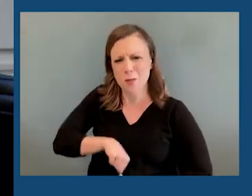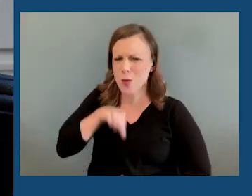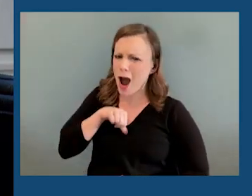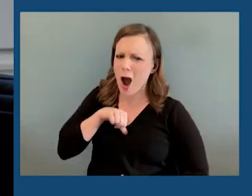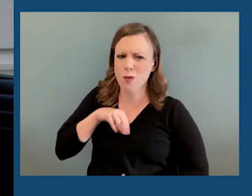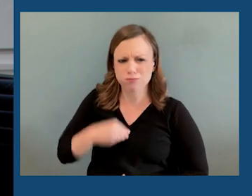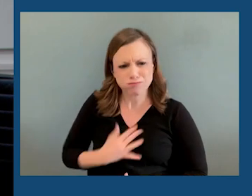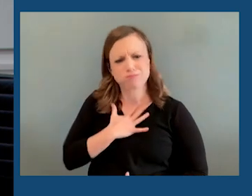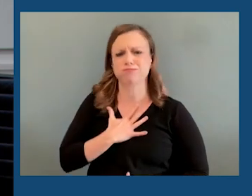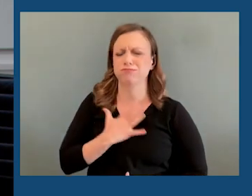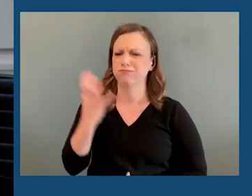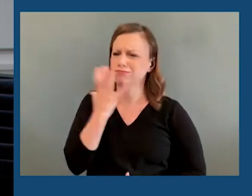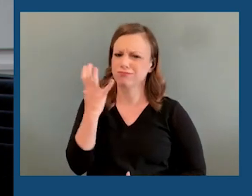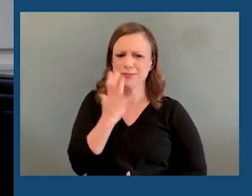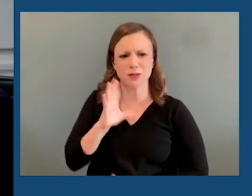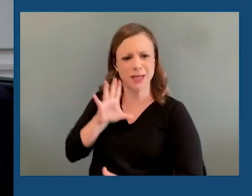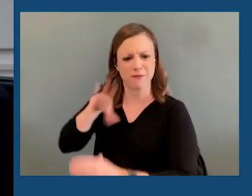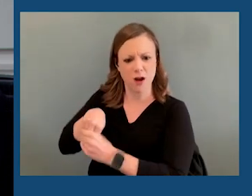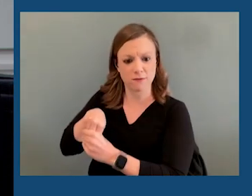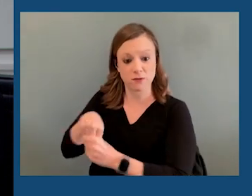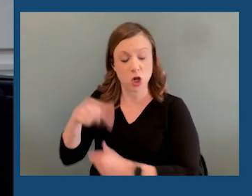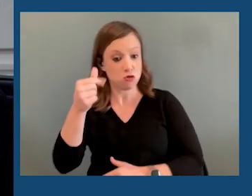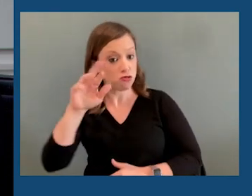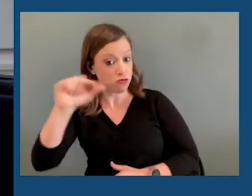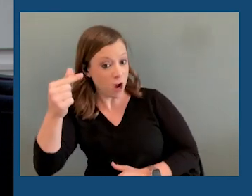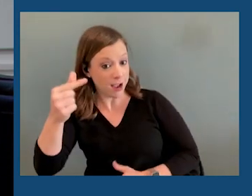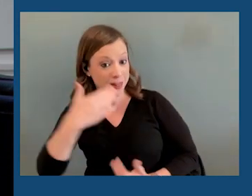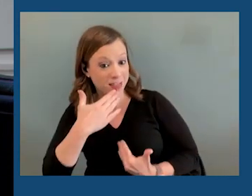Greg, thanks for hosting us. There you